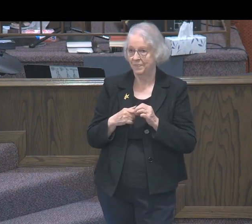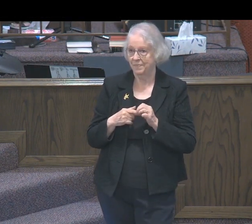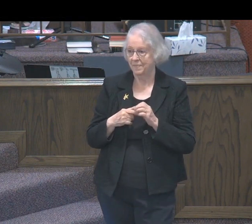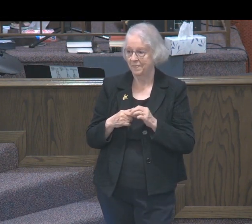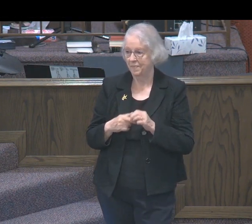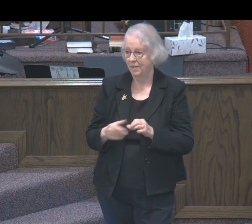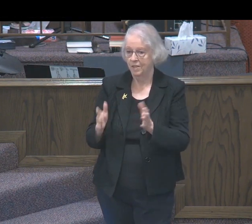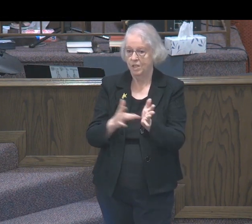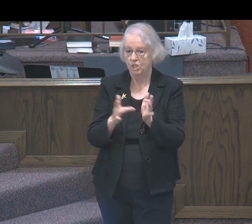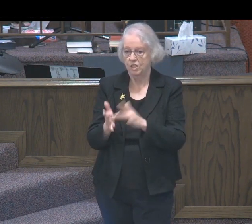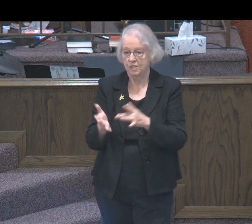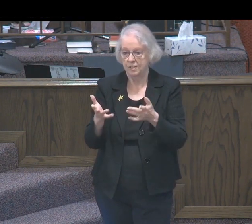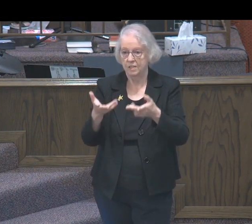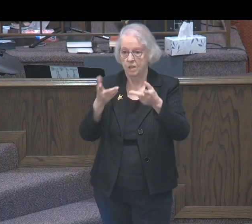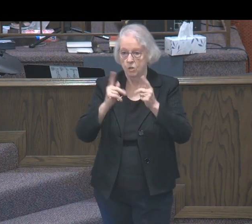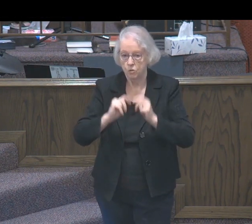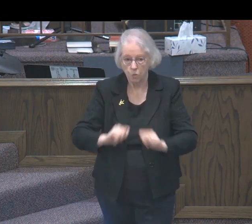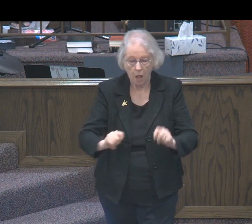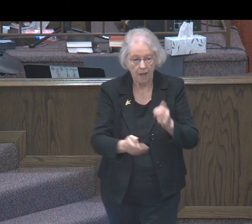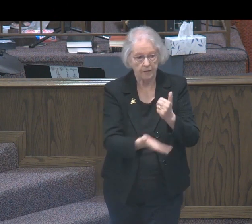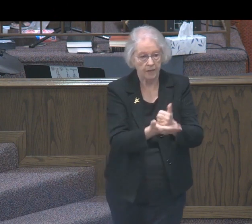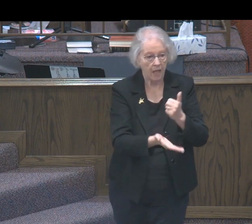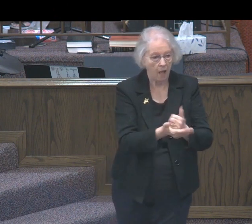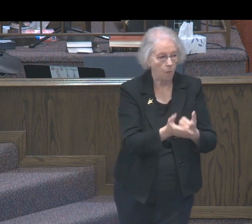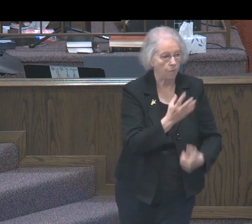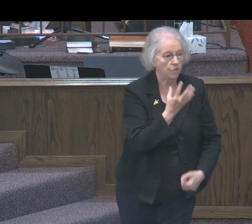clearly pointing in Matthew